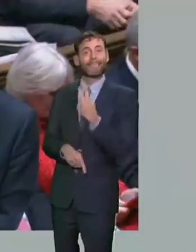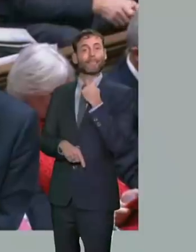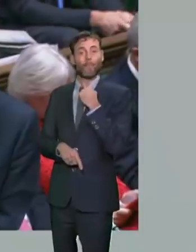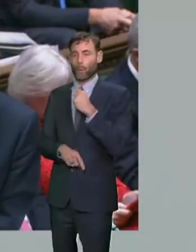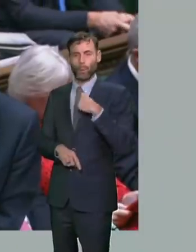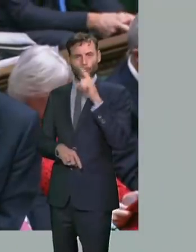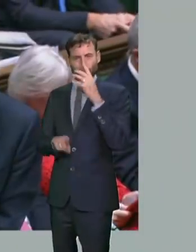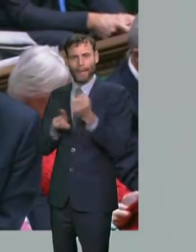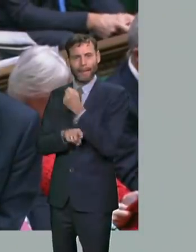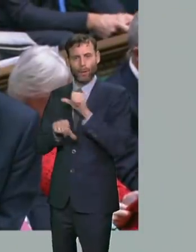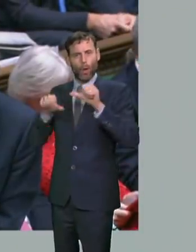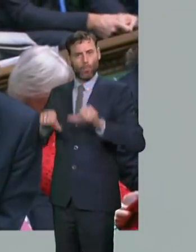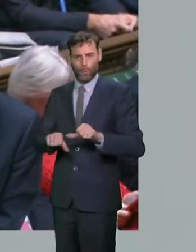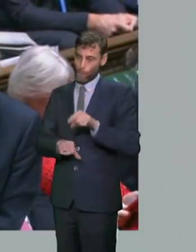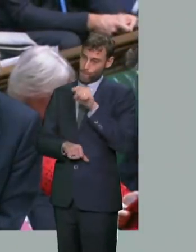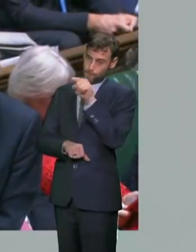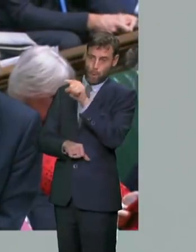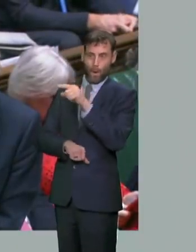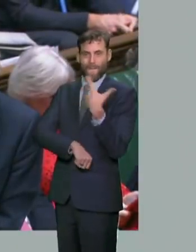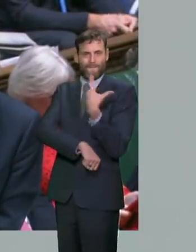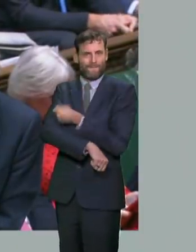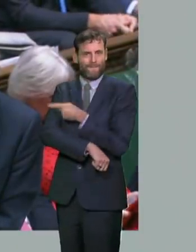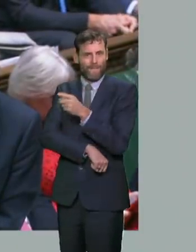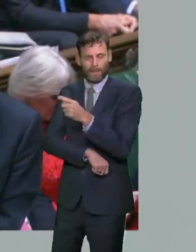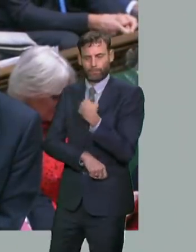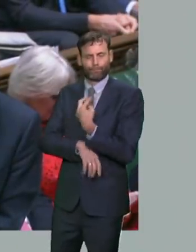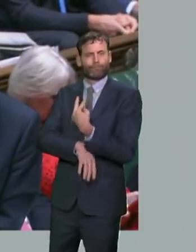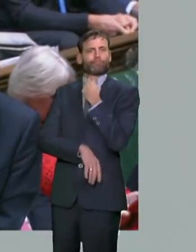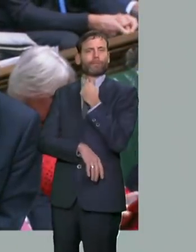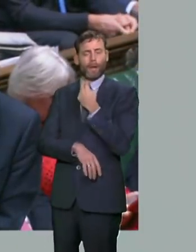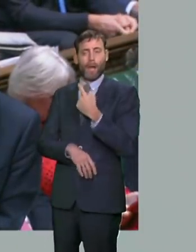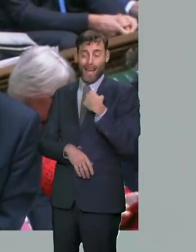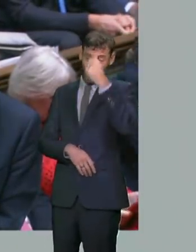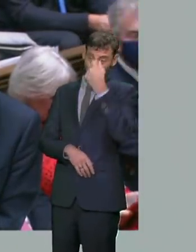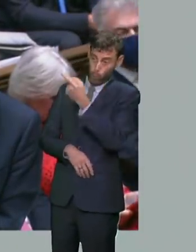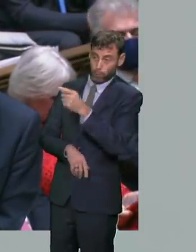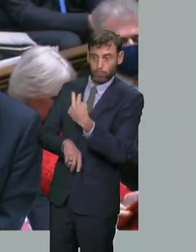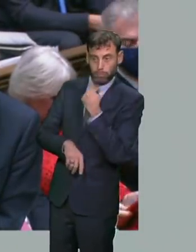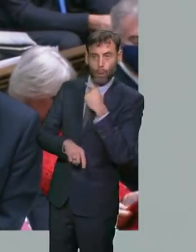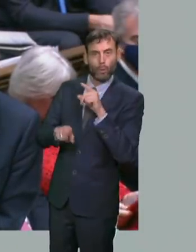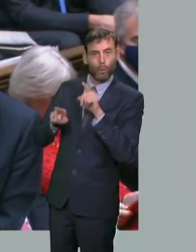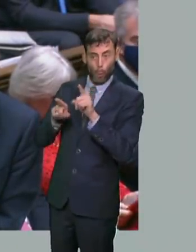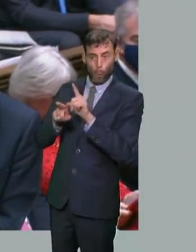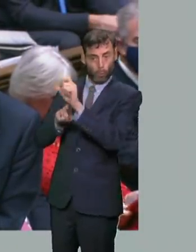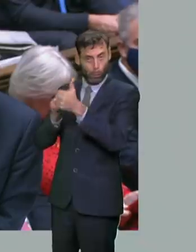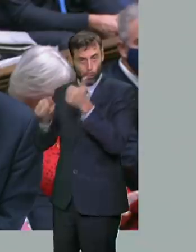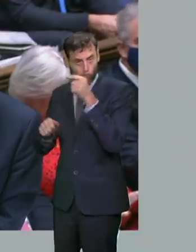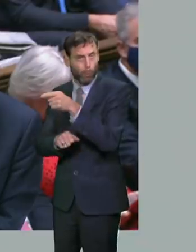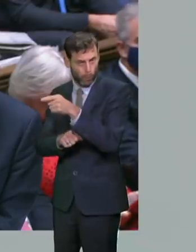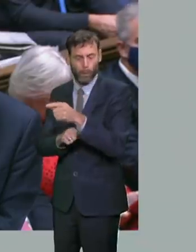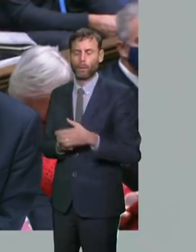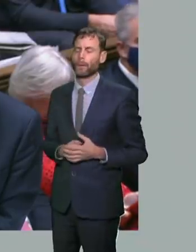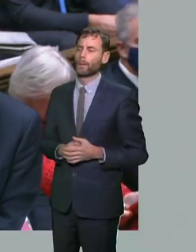approval for the Valneva vaccine in the way that that we had hoped. And I know how disappointing that was to colleagues